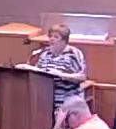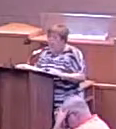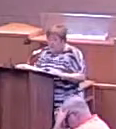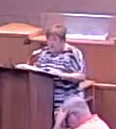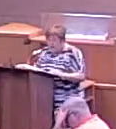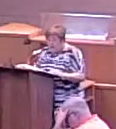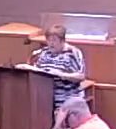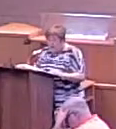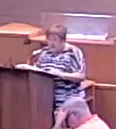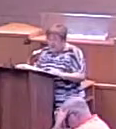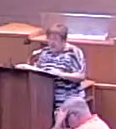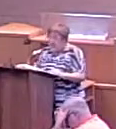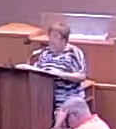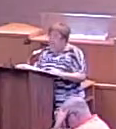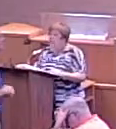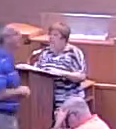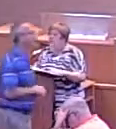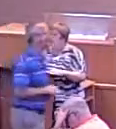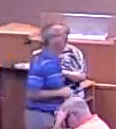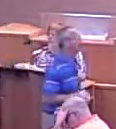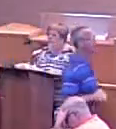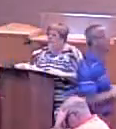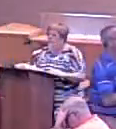Be one in the